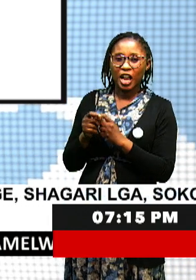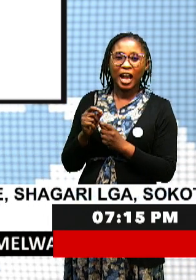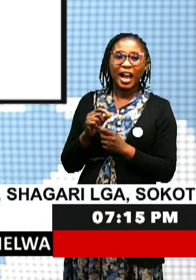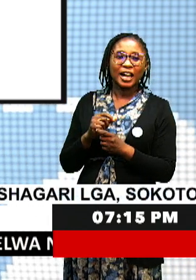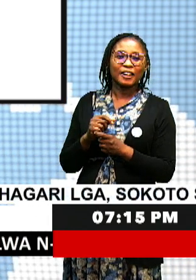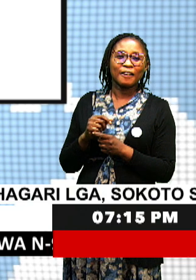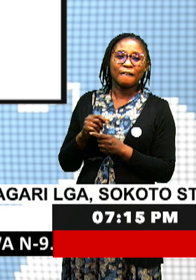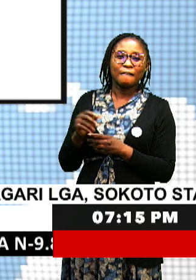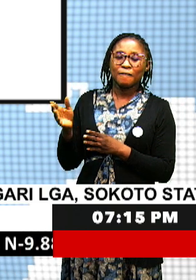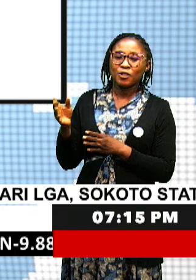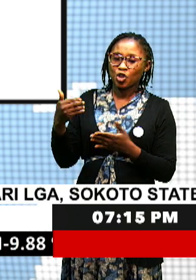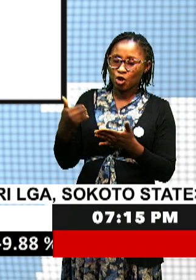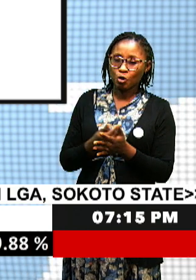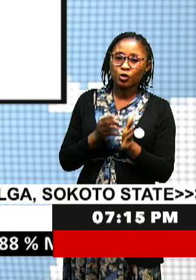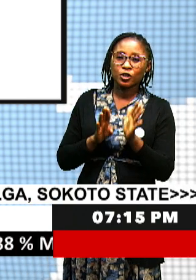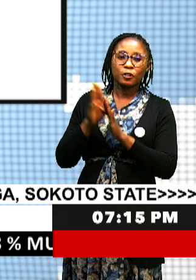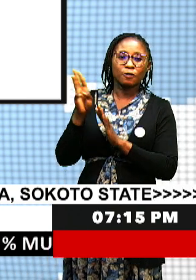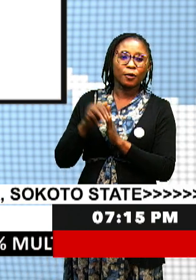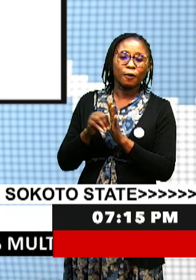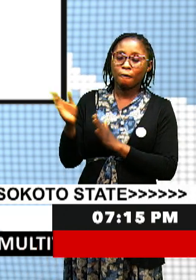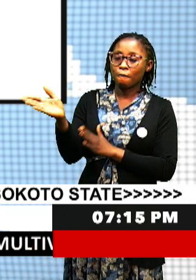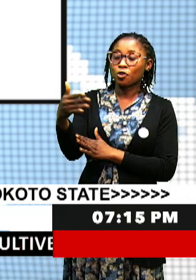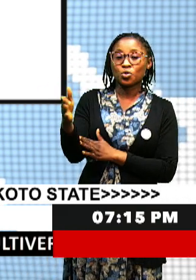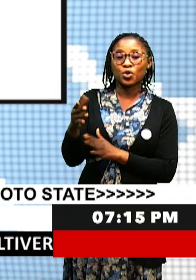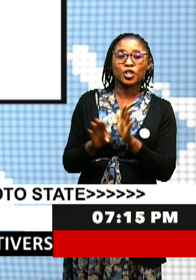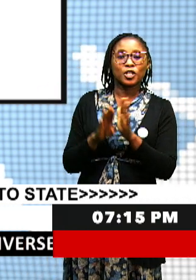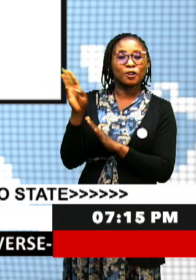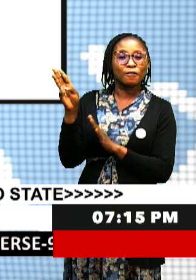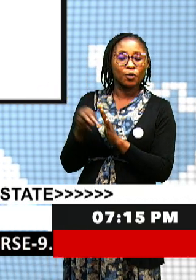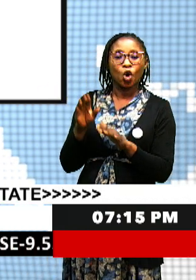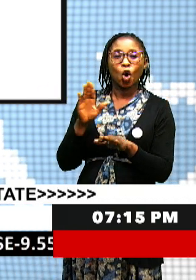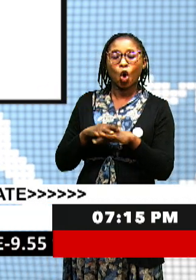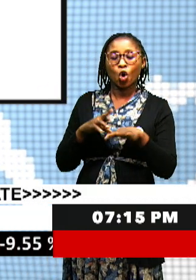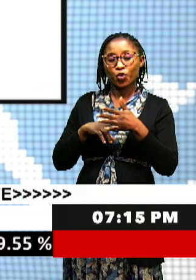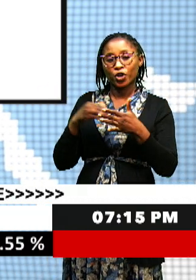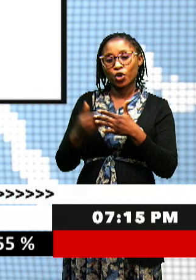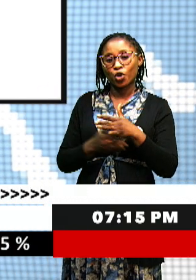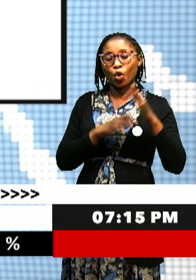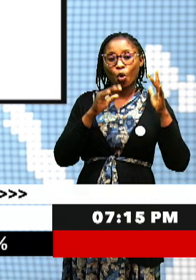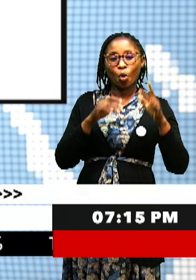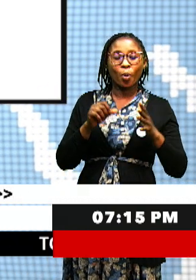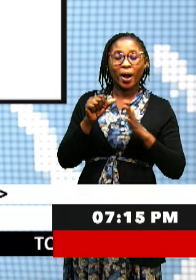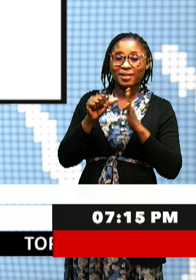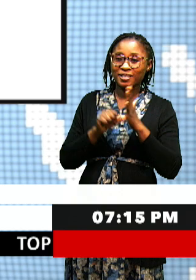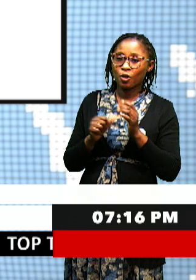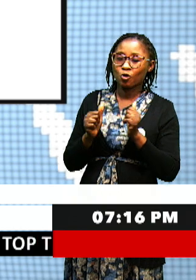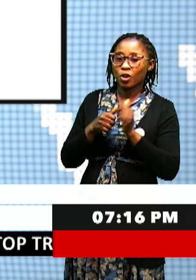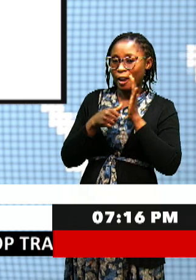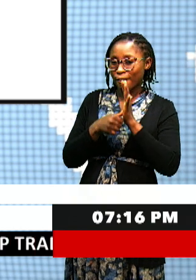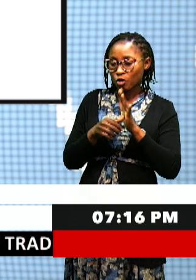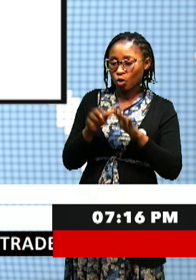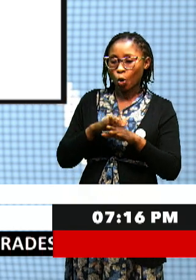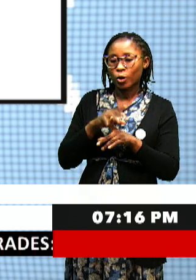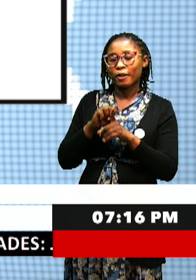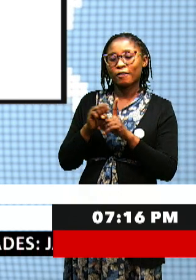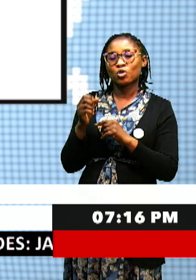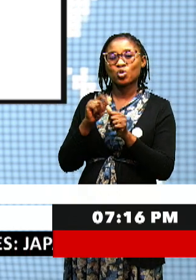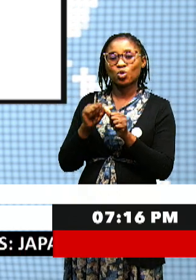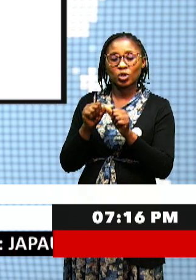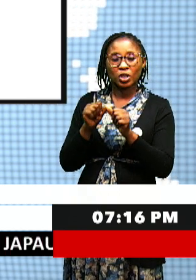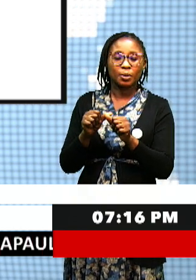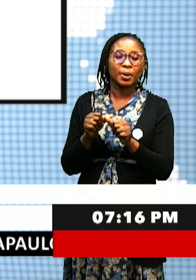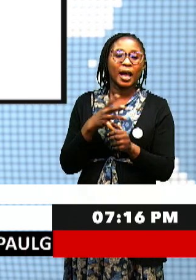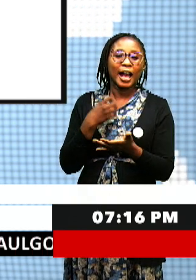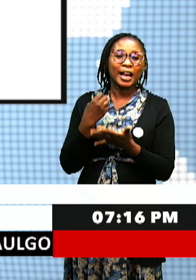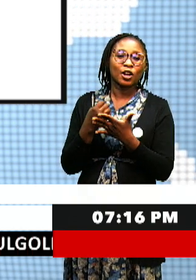fish development, or rather fisheries development, under the Renewed Hope Agenda's strong emphasis on environmental sustainability